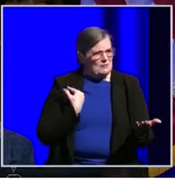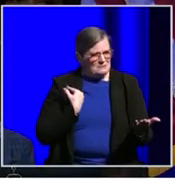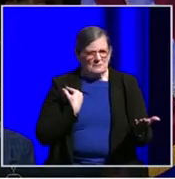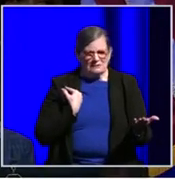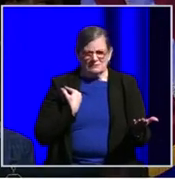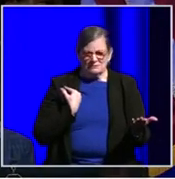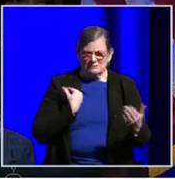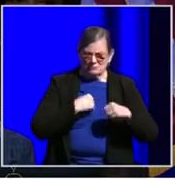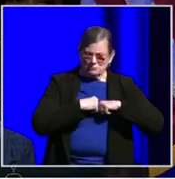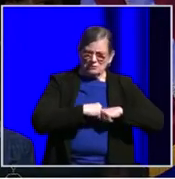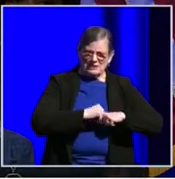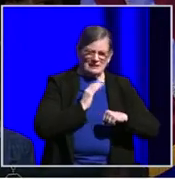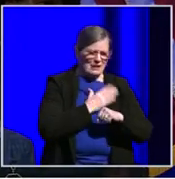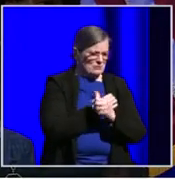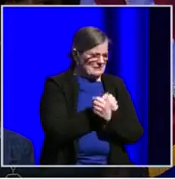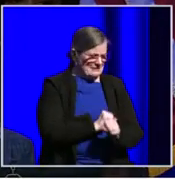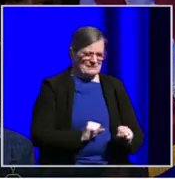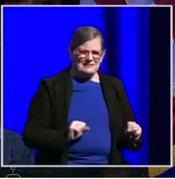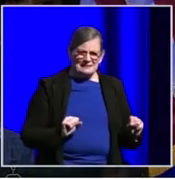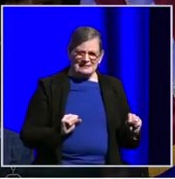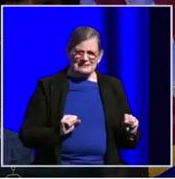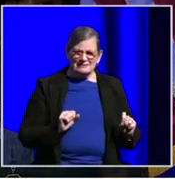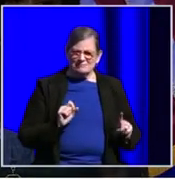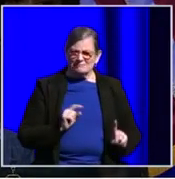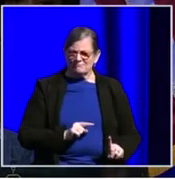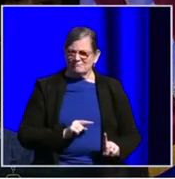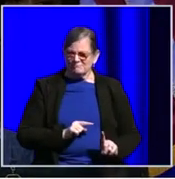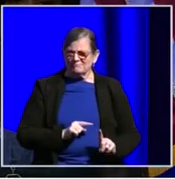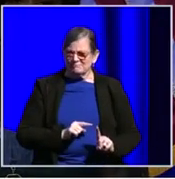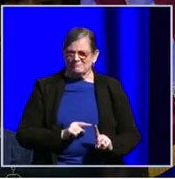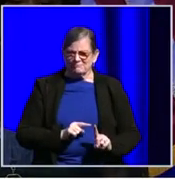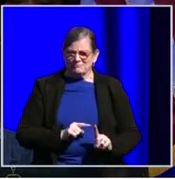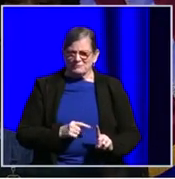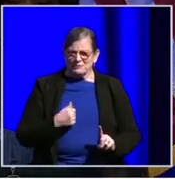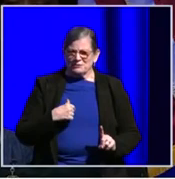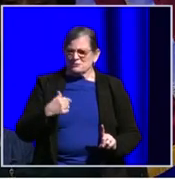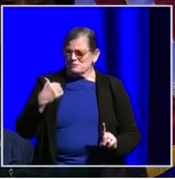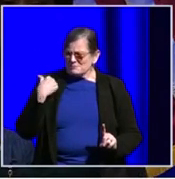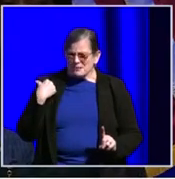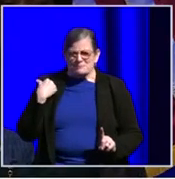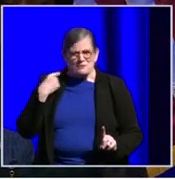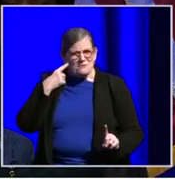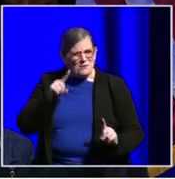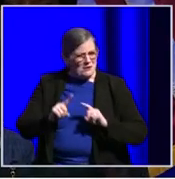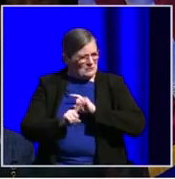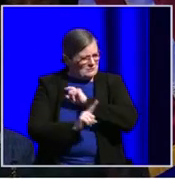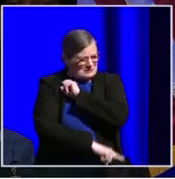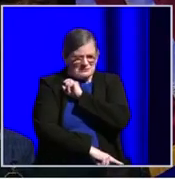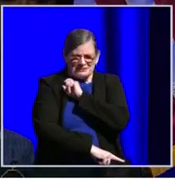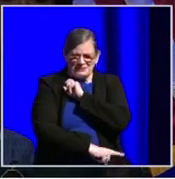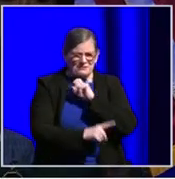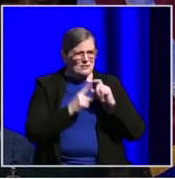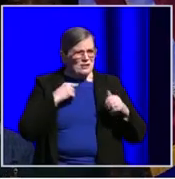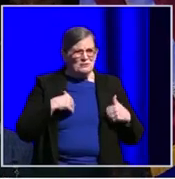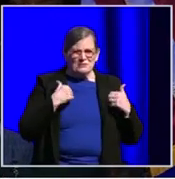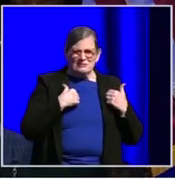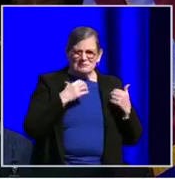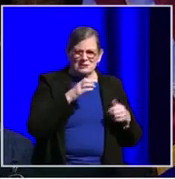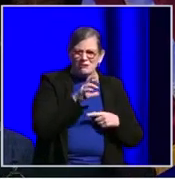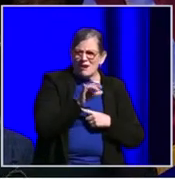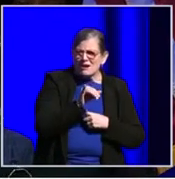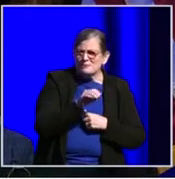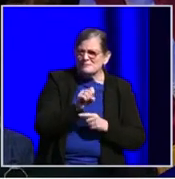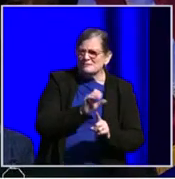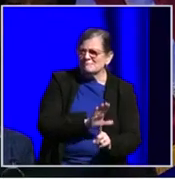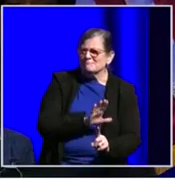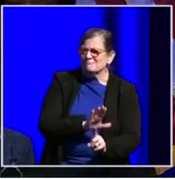of Attorney General is responsible for prosecuting juvenile crime. Under my leadership, we will prosecute crimes fairly and with integrity